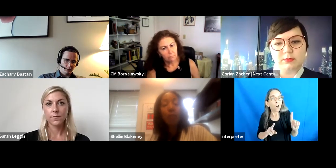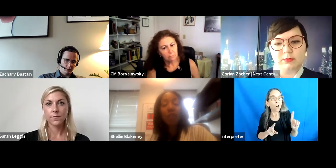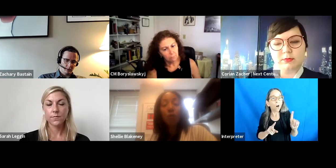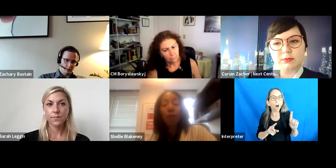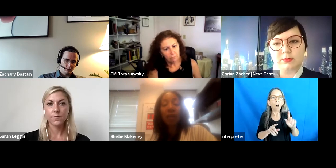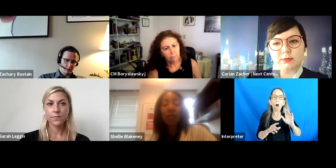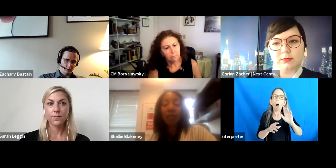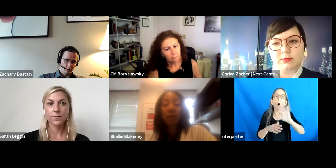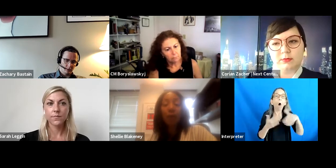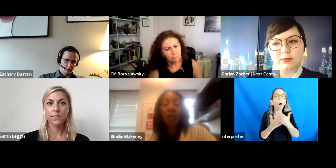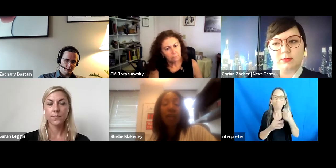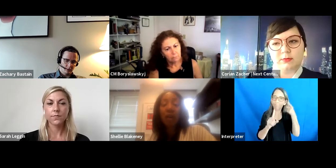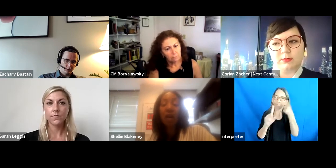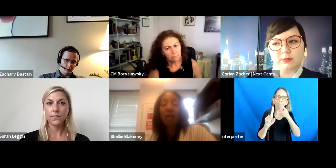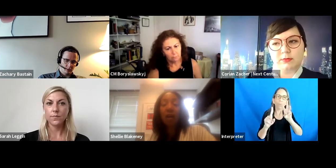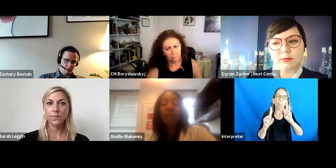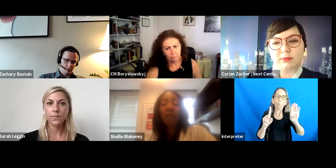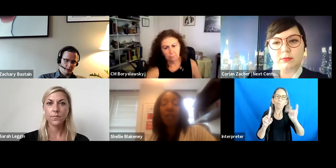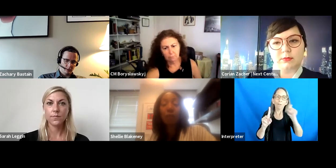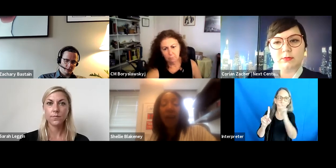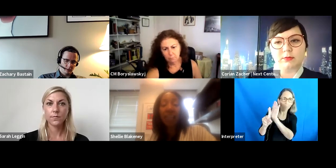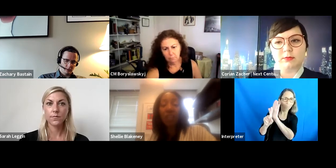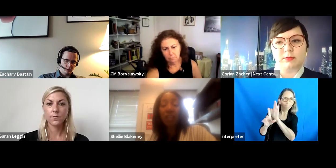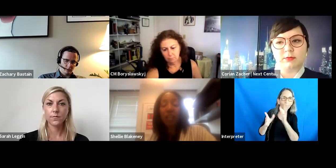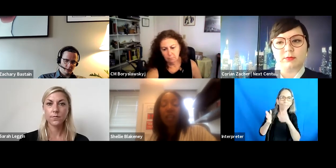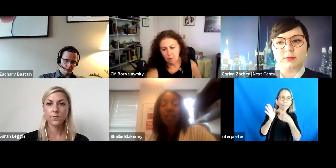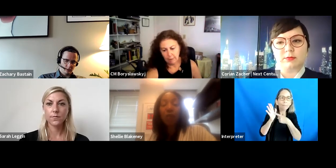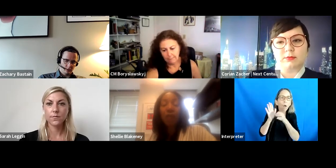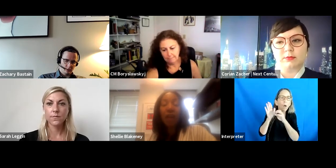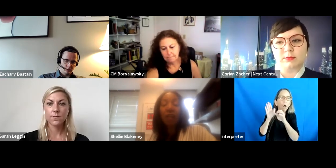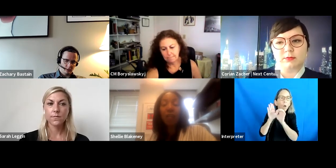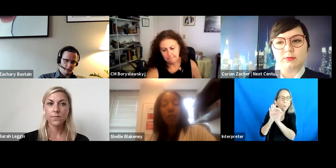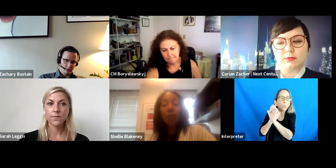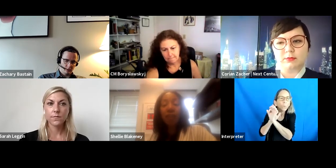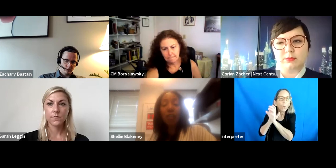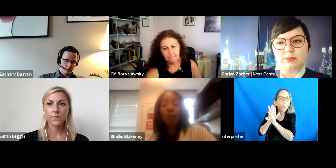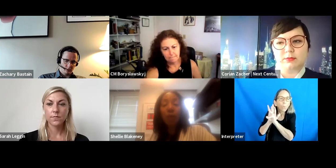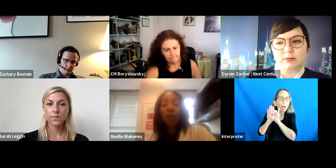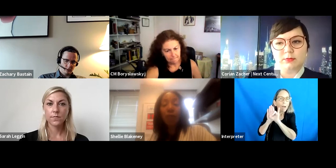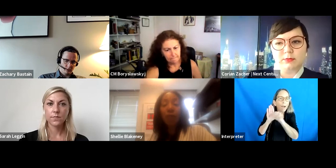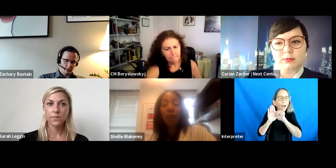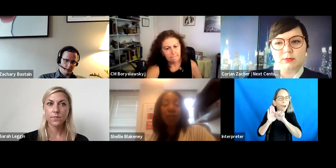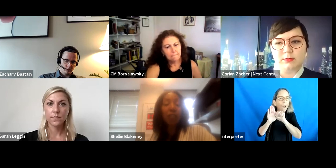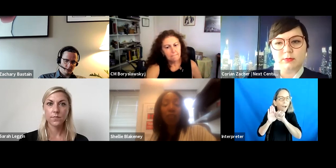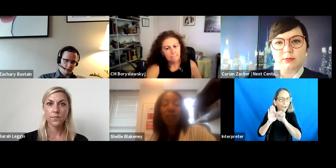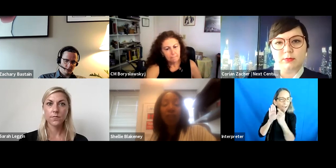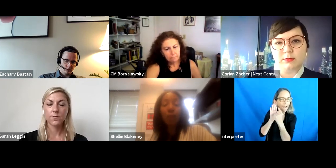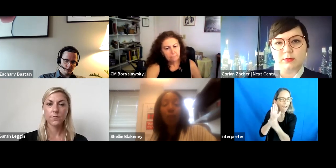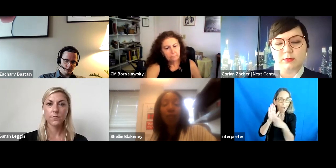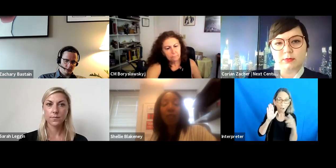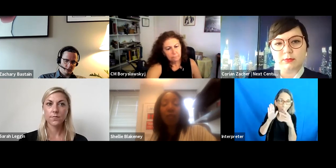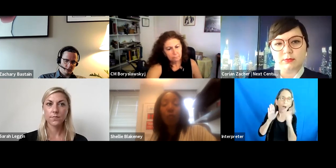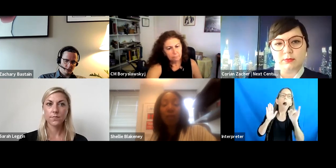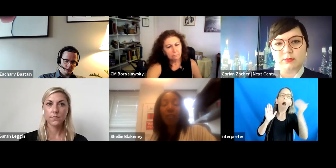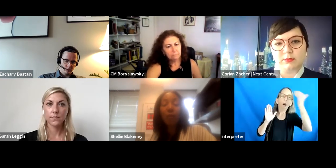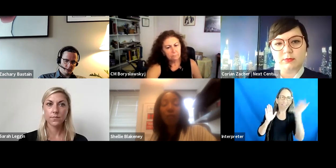be a special WEA symbol or icon on the device packaging so that a consumer can determine whether a particular device